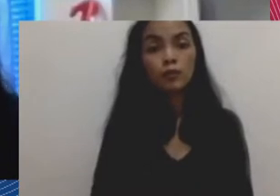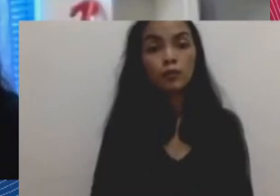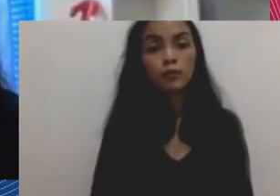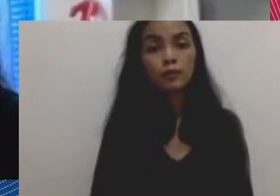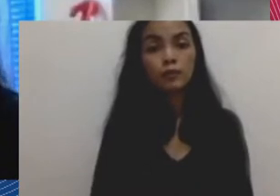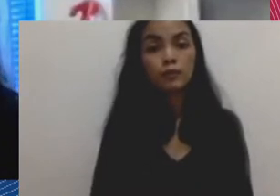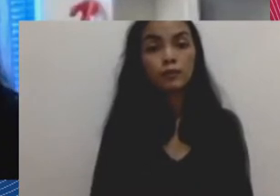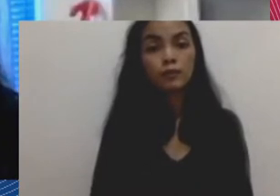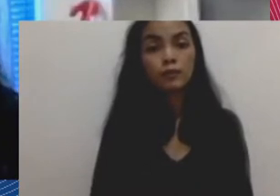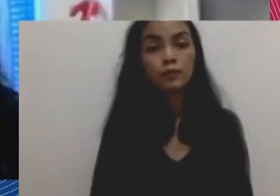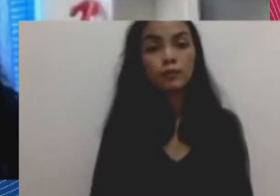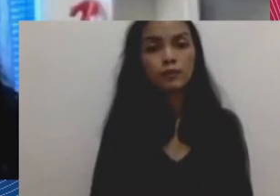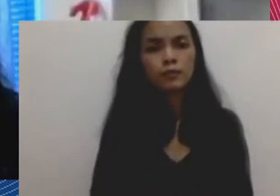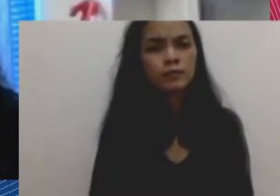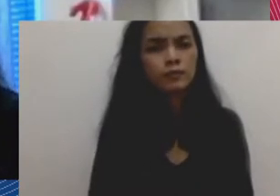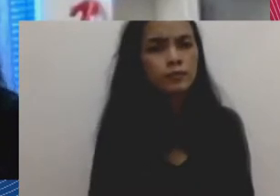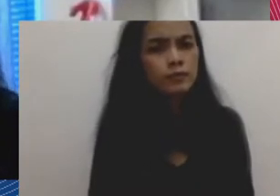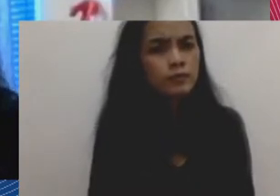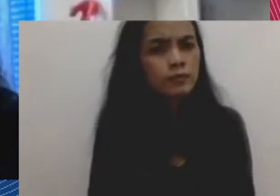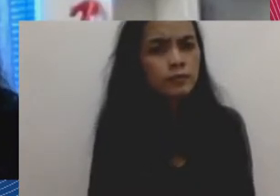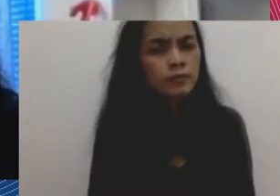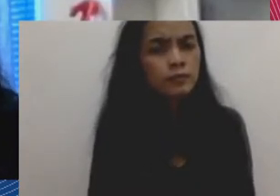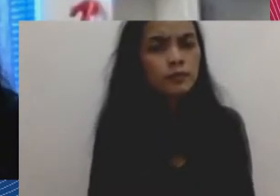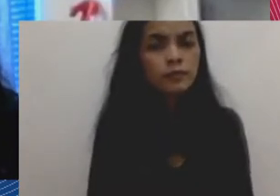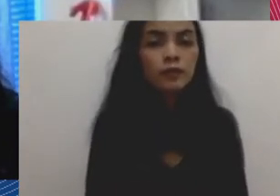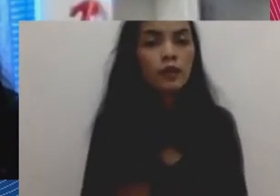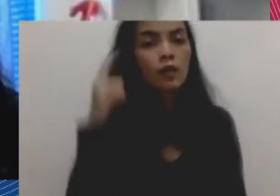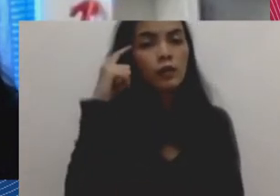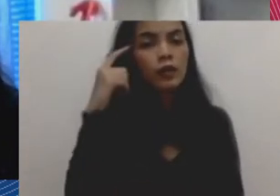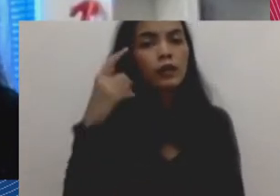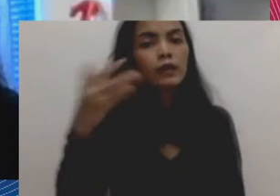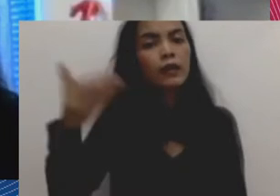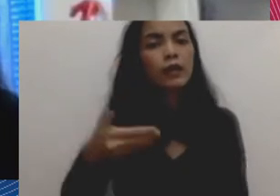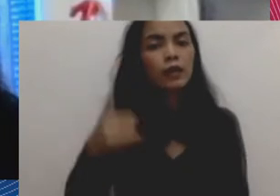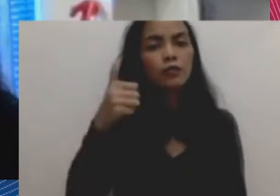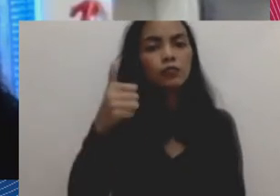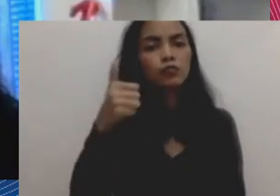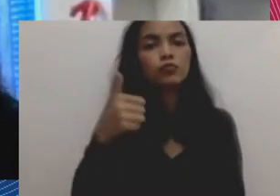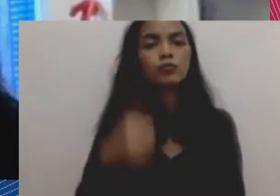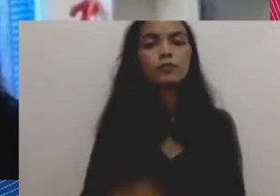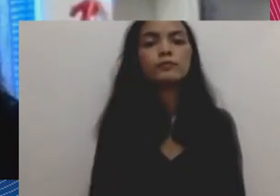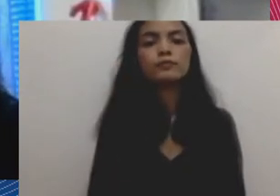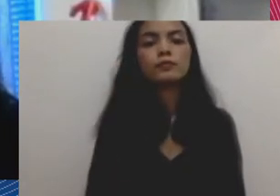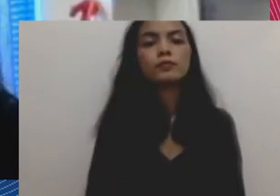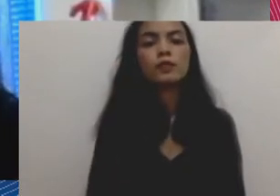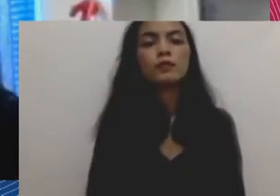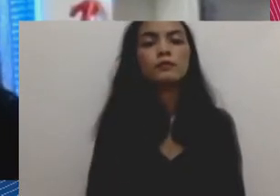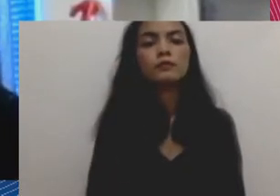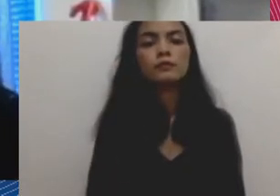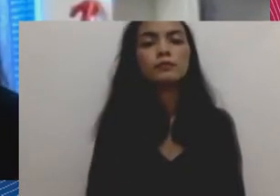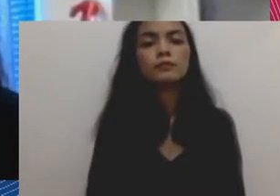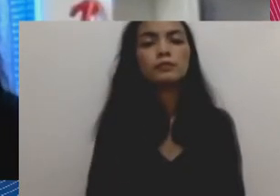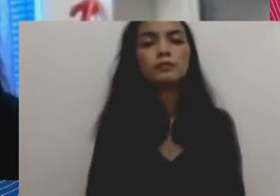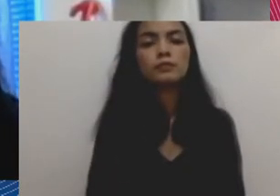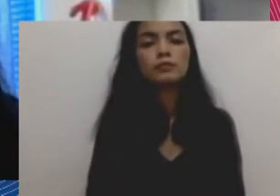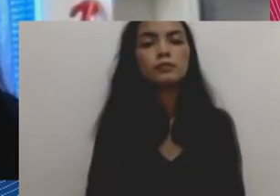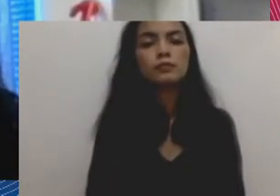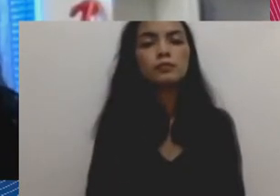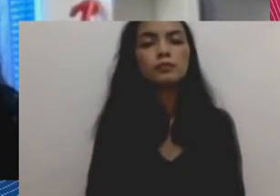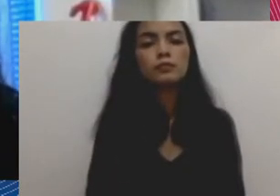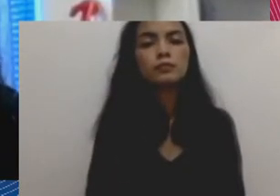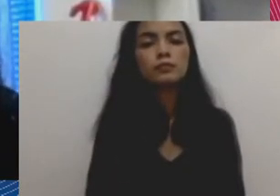Yeah, I think it's a really great question. And I think, you know, both of